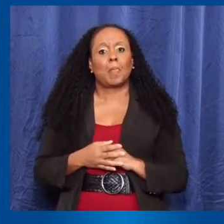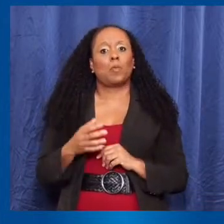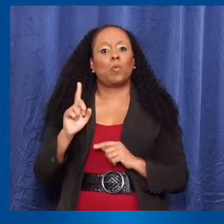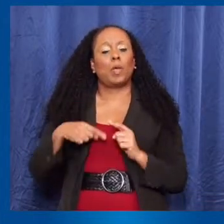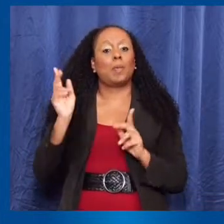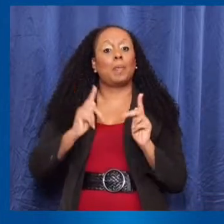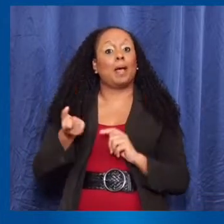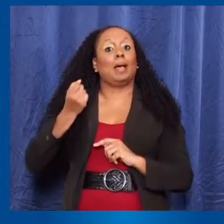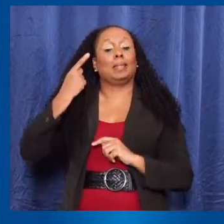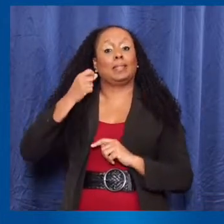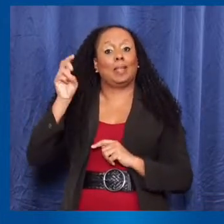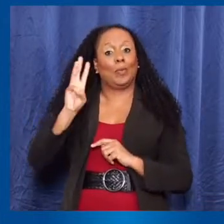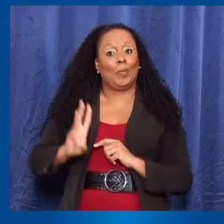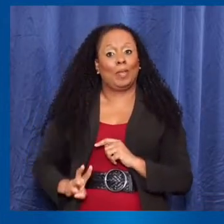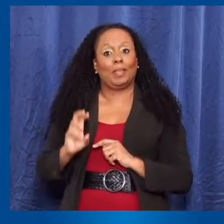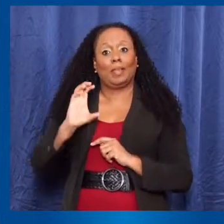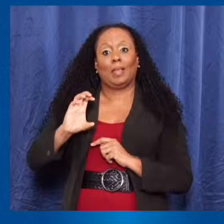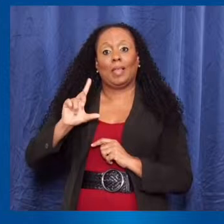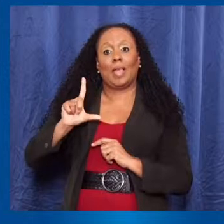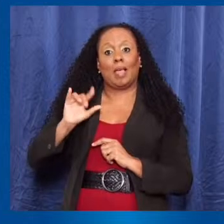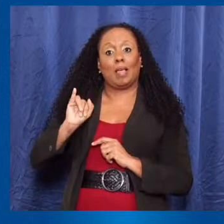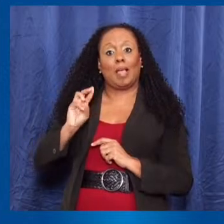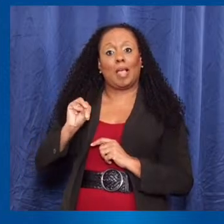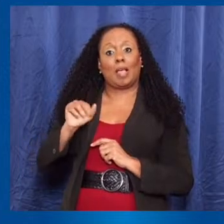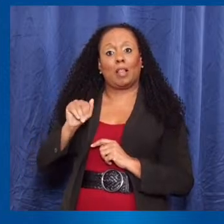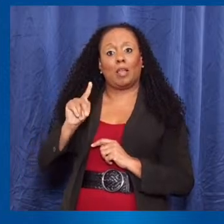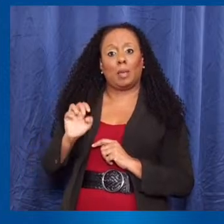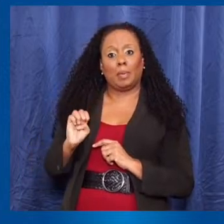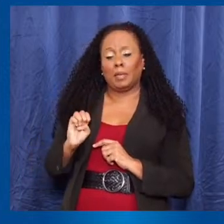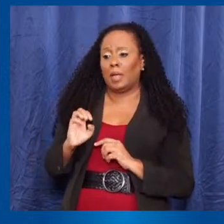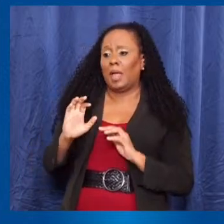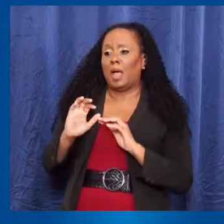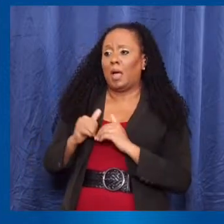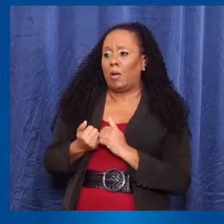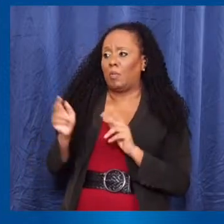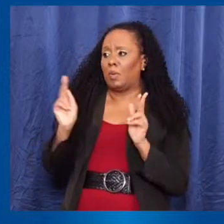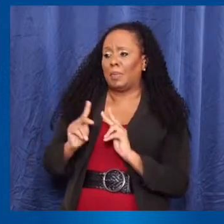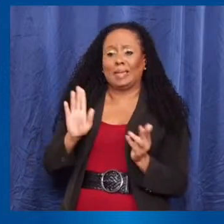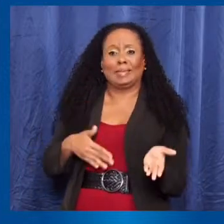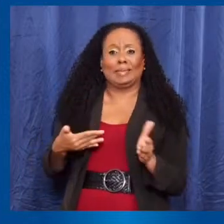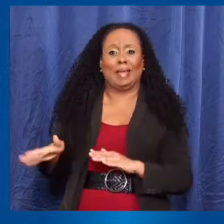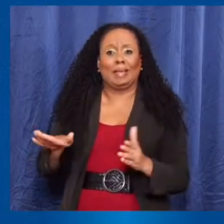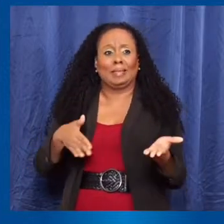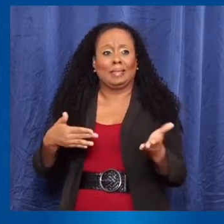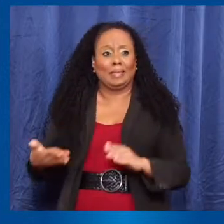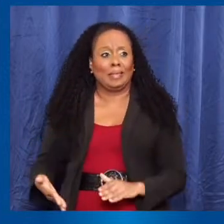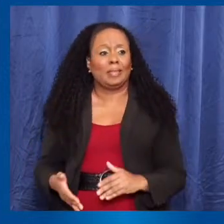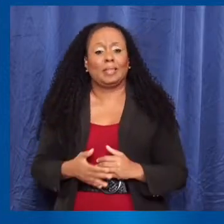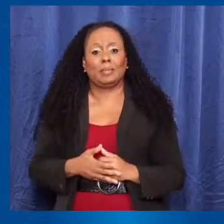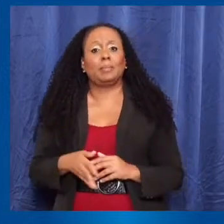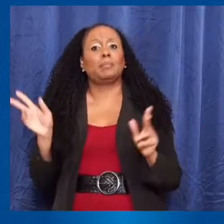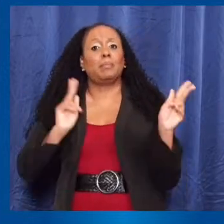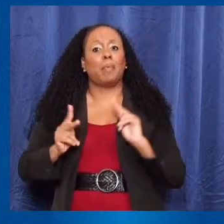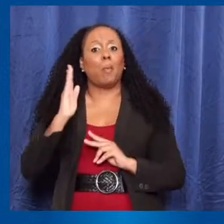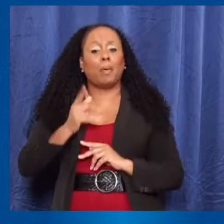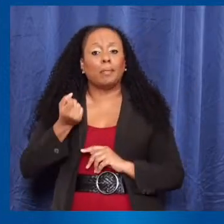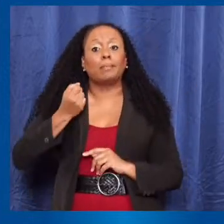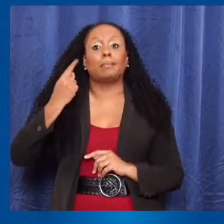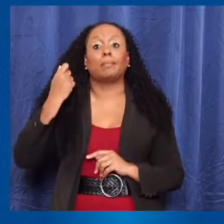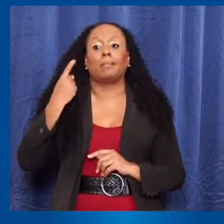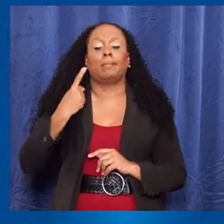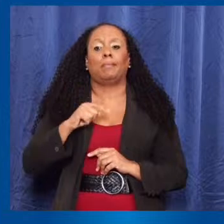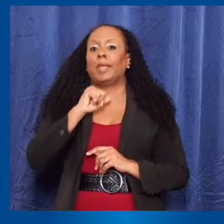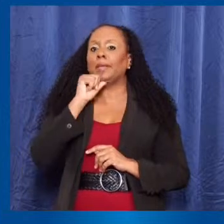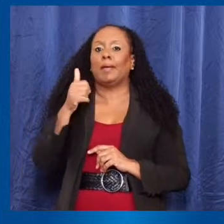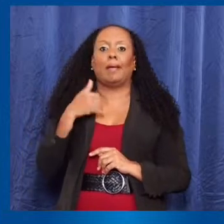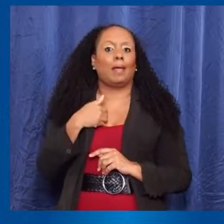crisis is destabilizing and disrupting and taking and claiming lives, that they're going to understand that we don't have a choice